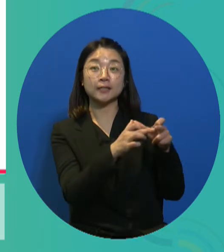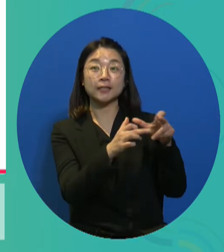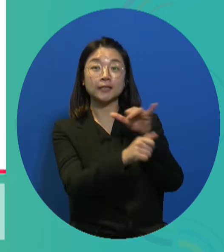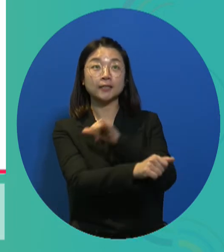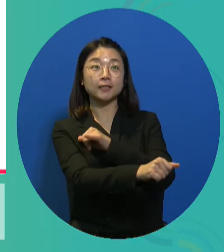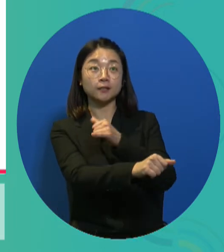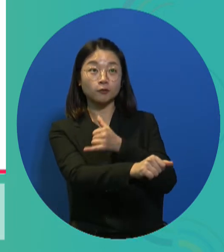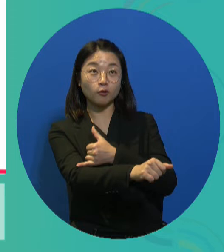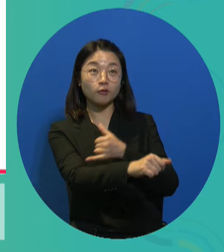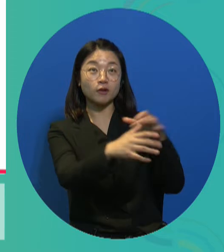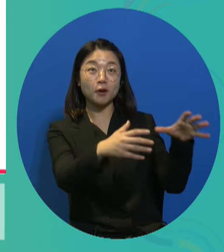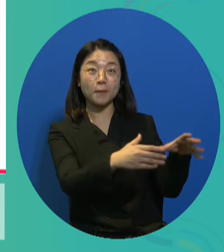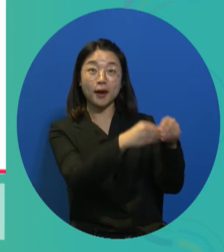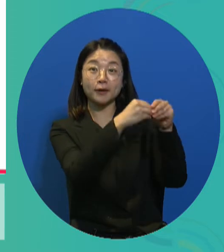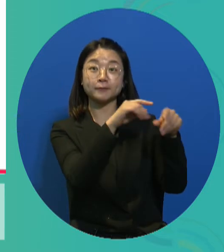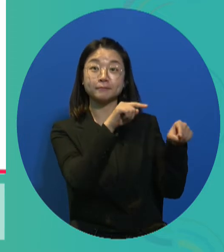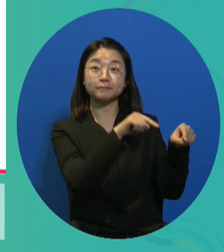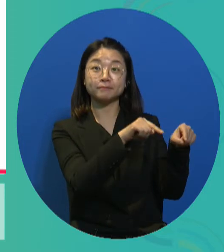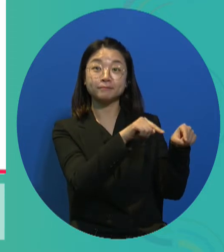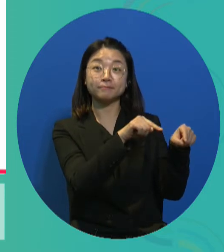With the optional protocol,